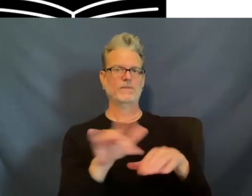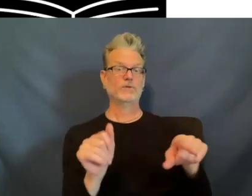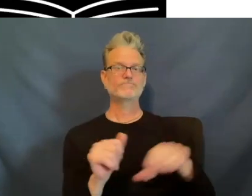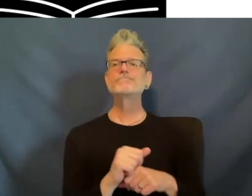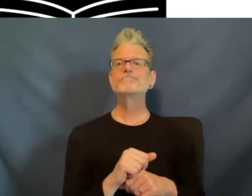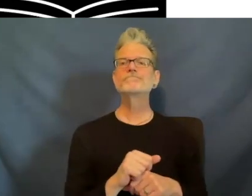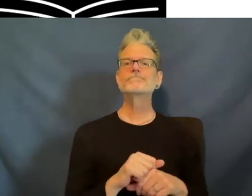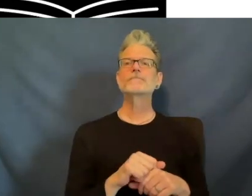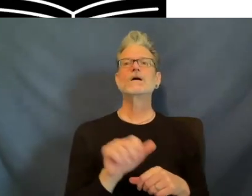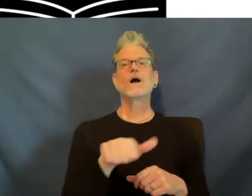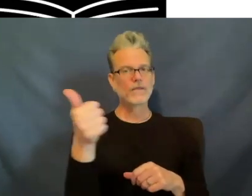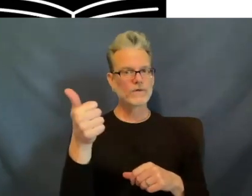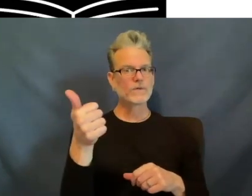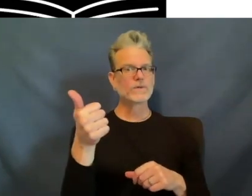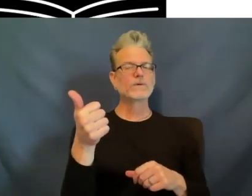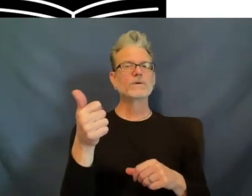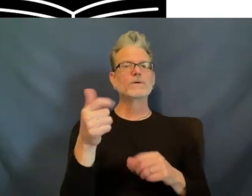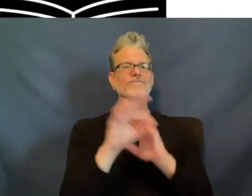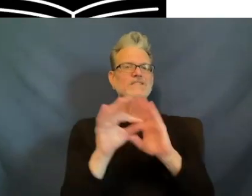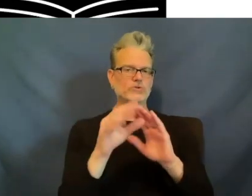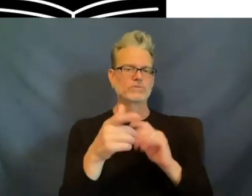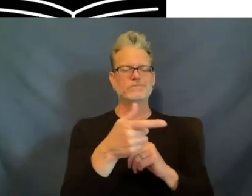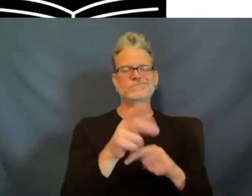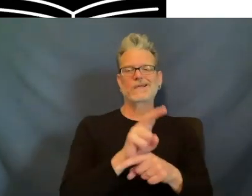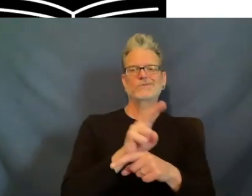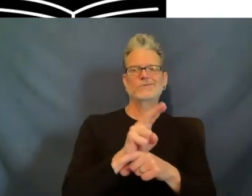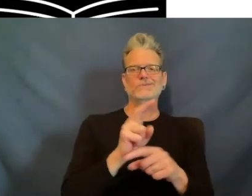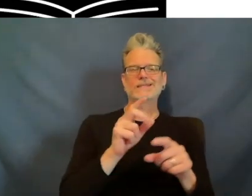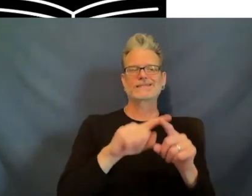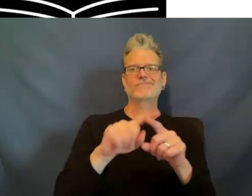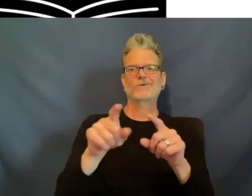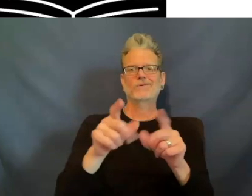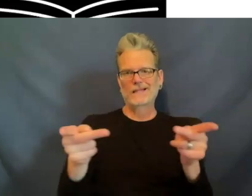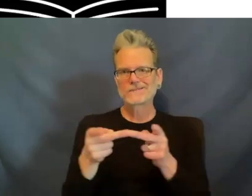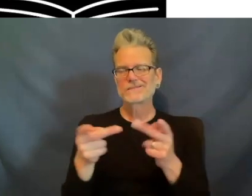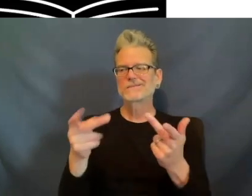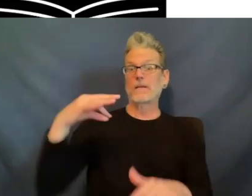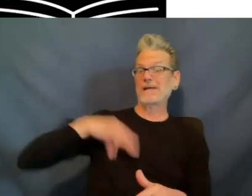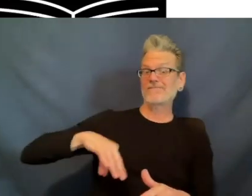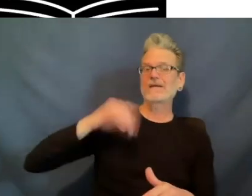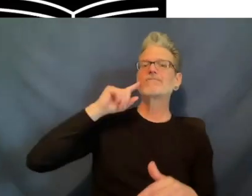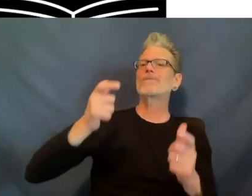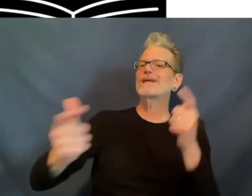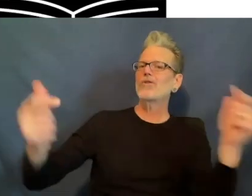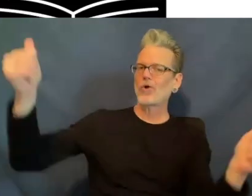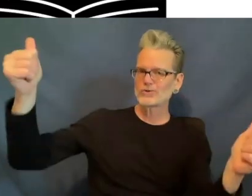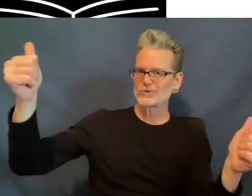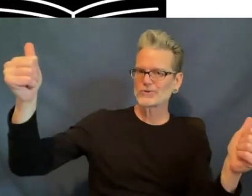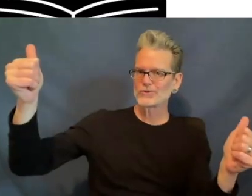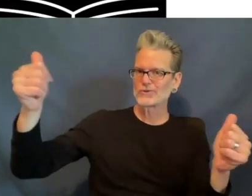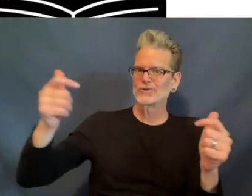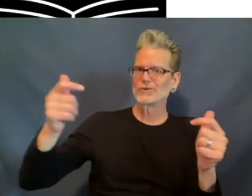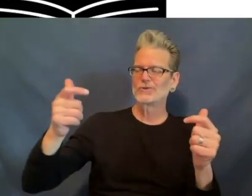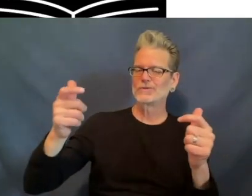Another unique feature is, or common feature, they are used in arrangements where the benefit will be to the larger public rather than the Forest